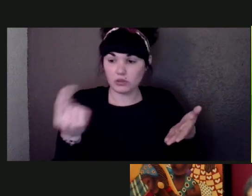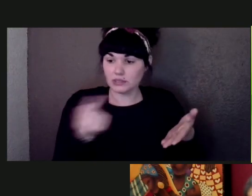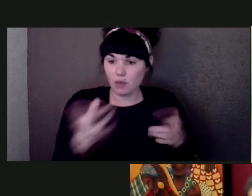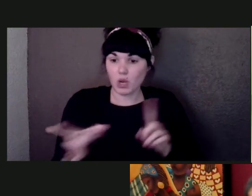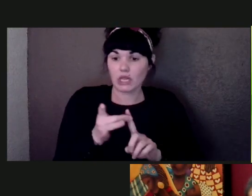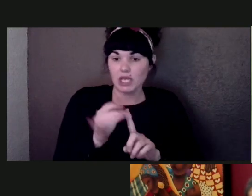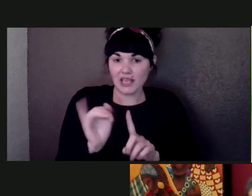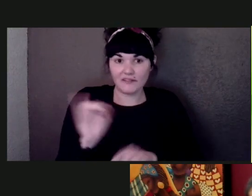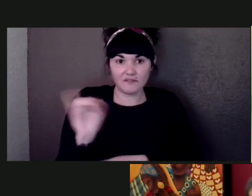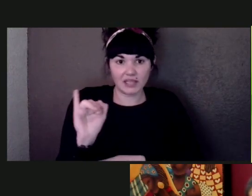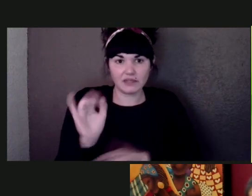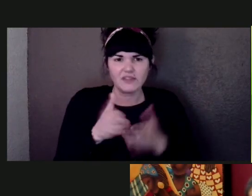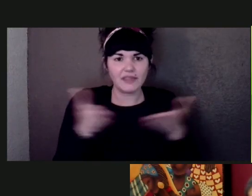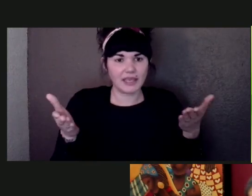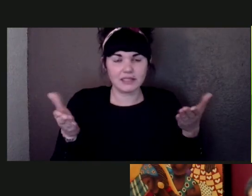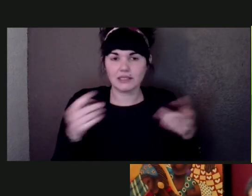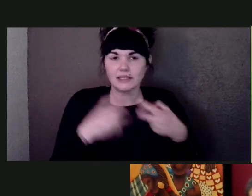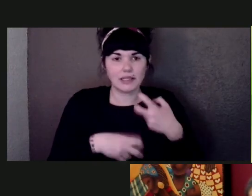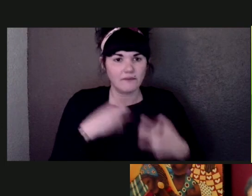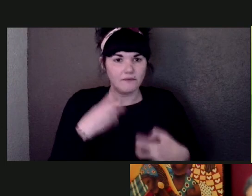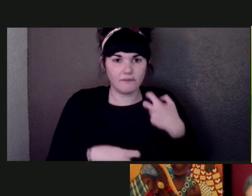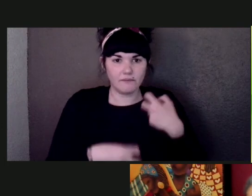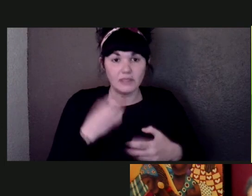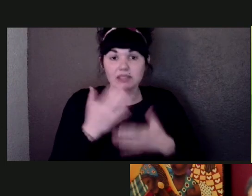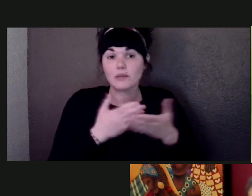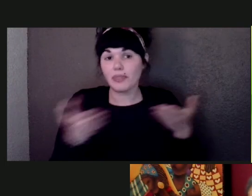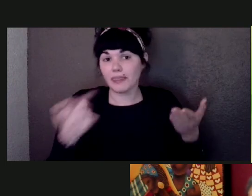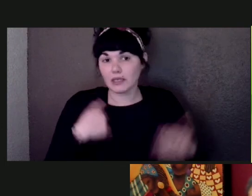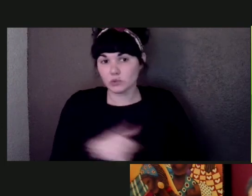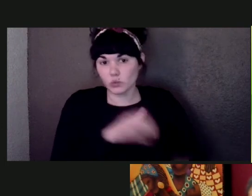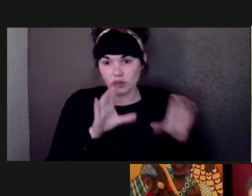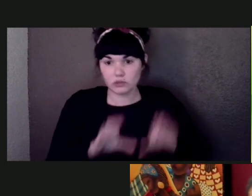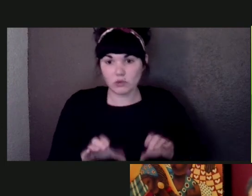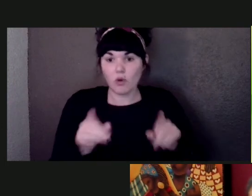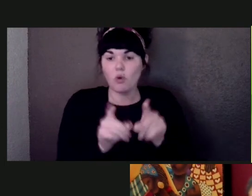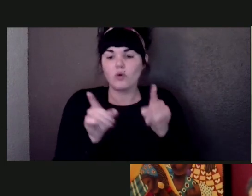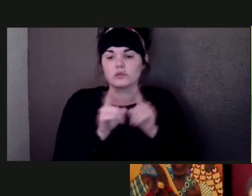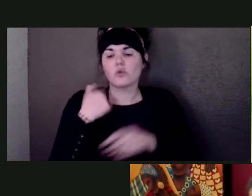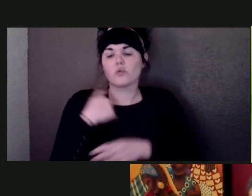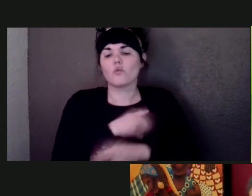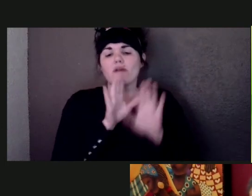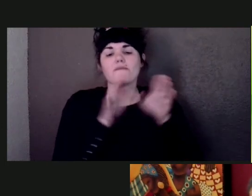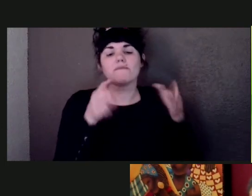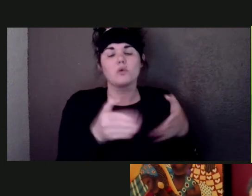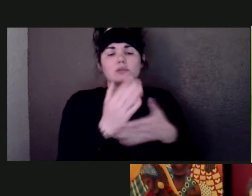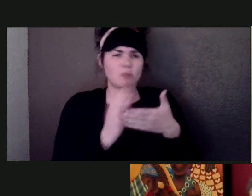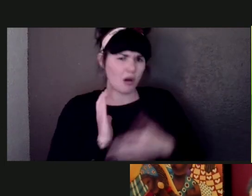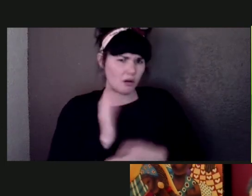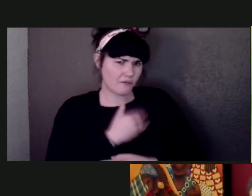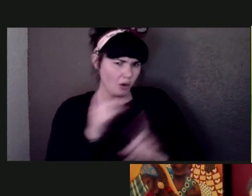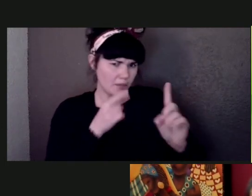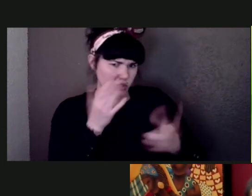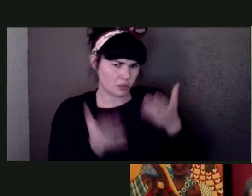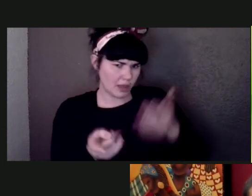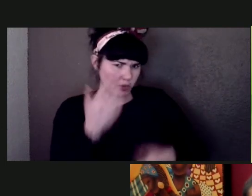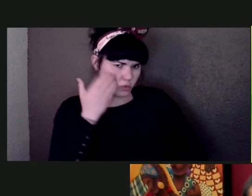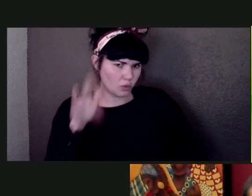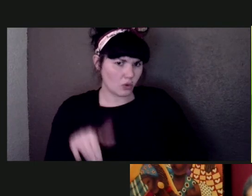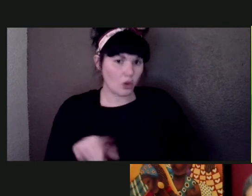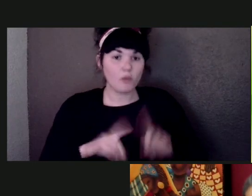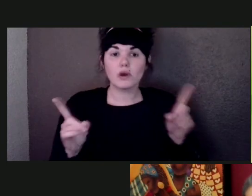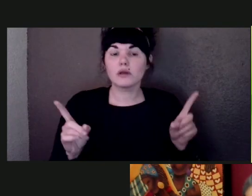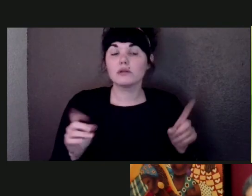So those are some of the things that we're doing. We also shifted to really, um, part of our mission. And many may not know it is, you know, sports is